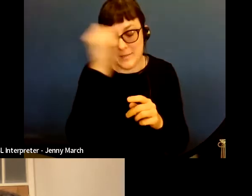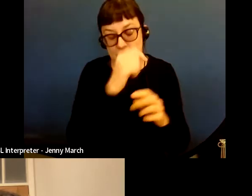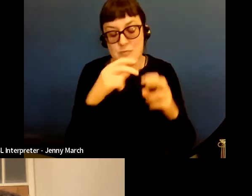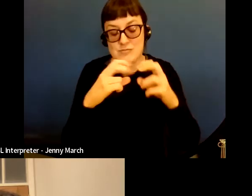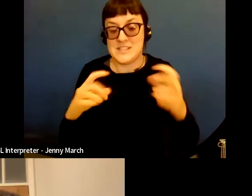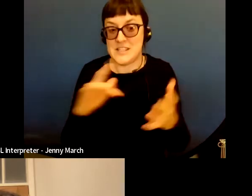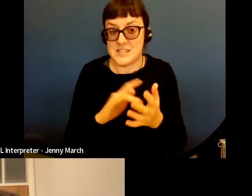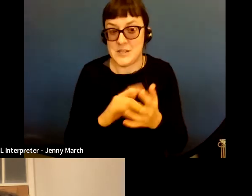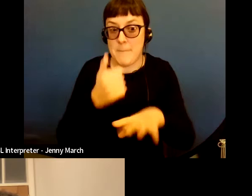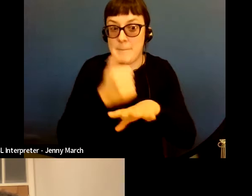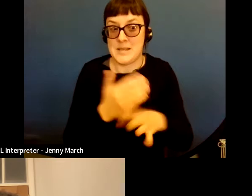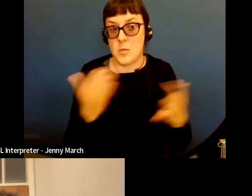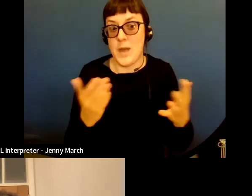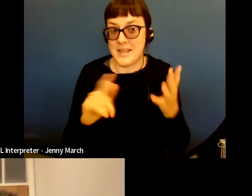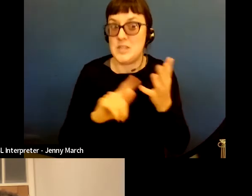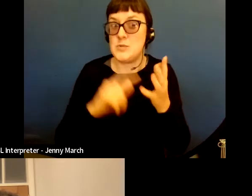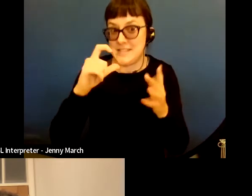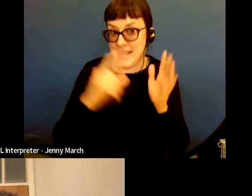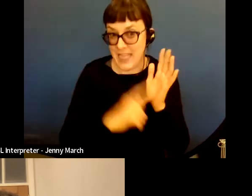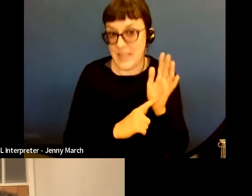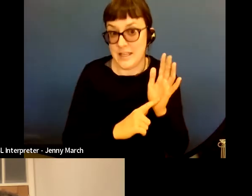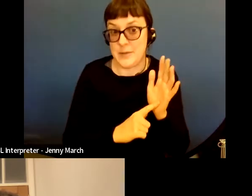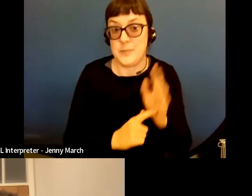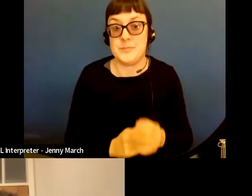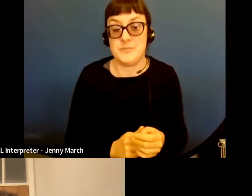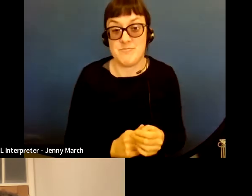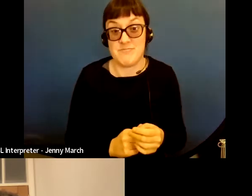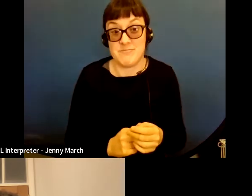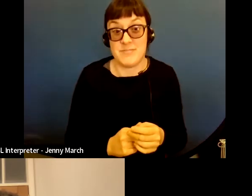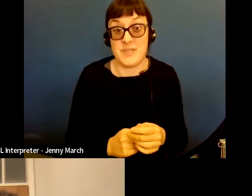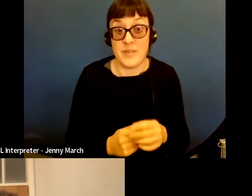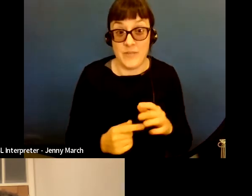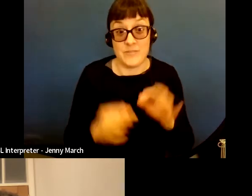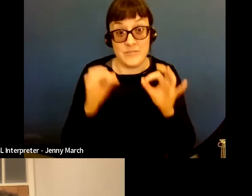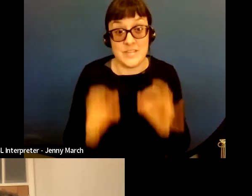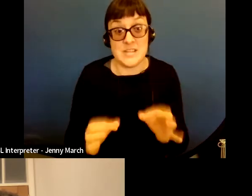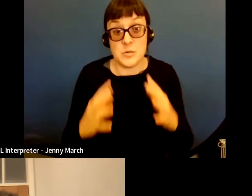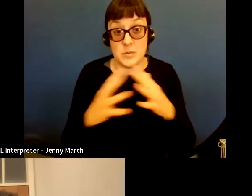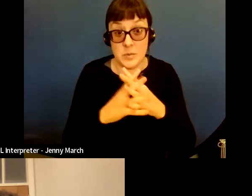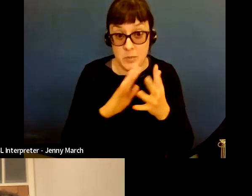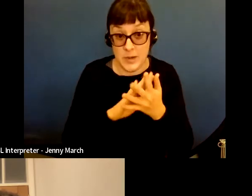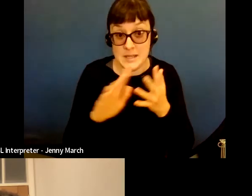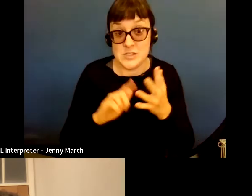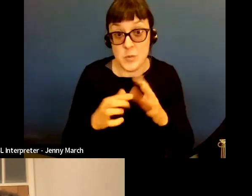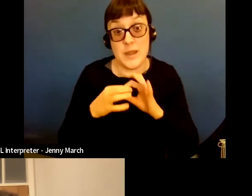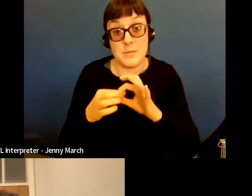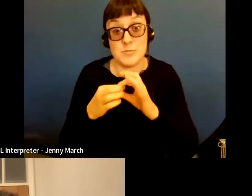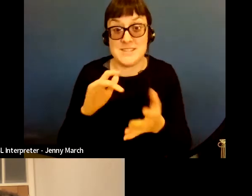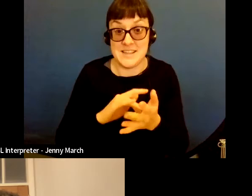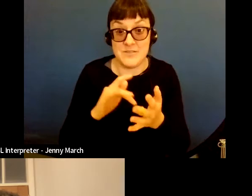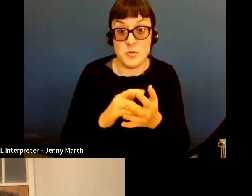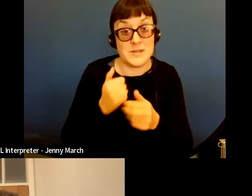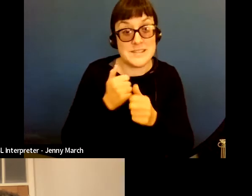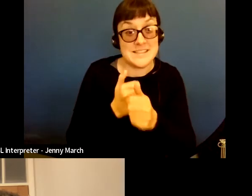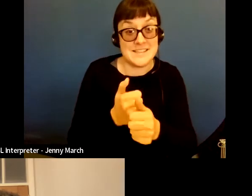of UCL. We're also the official WHO collaboration centre for assistive technology, and we